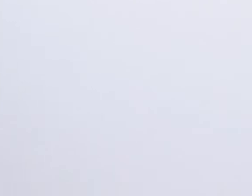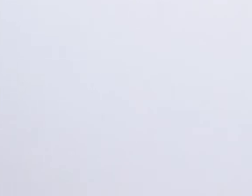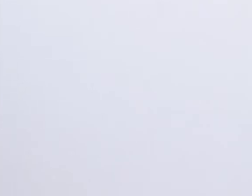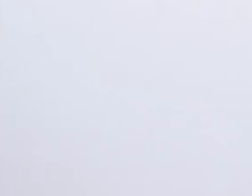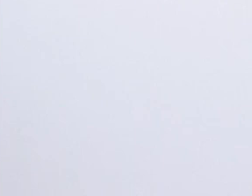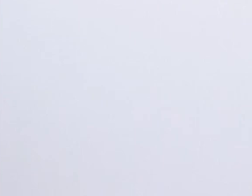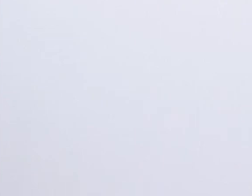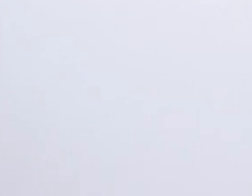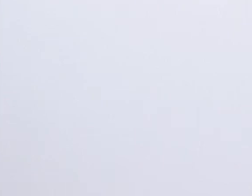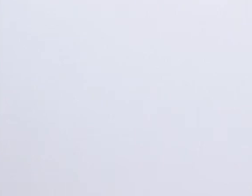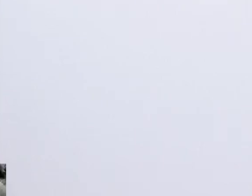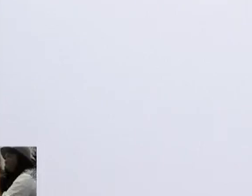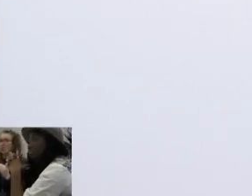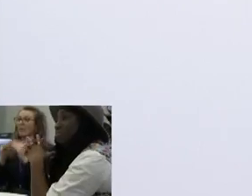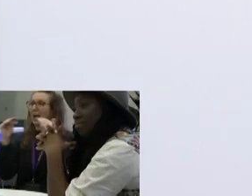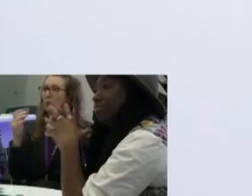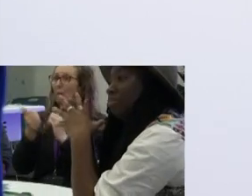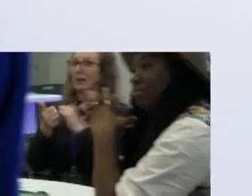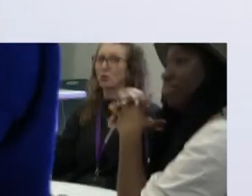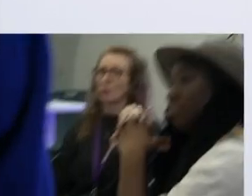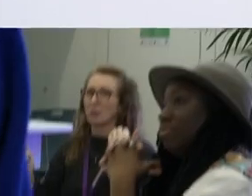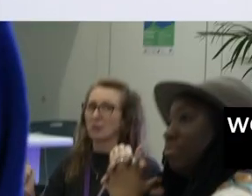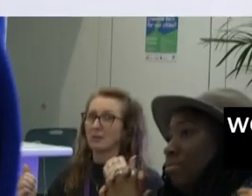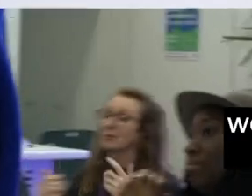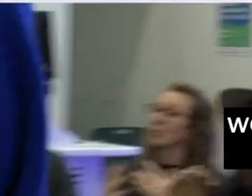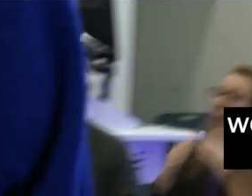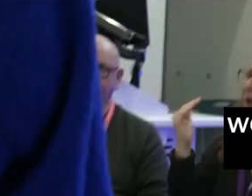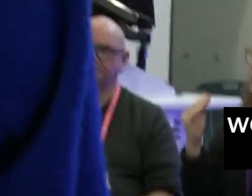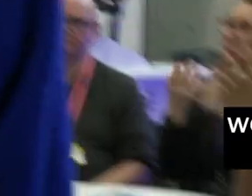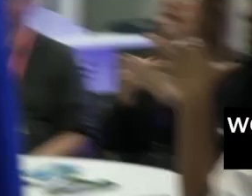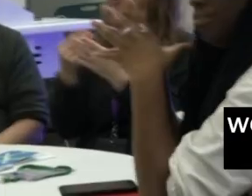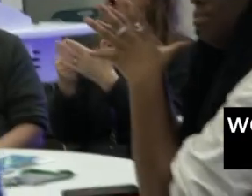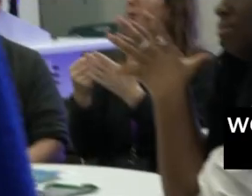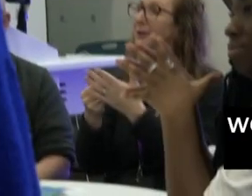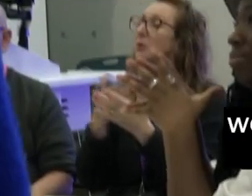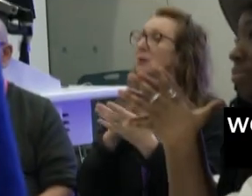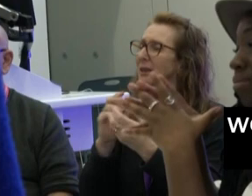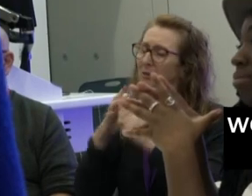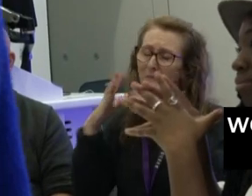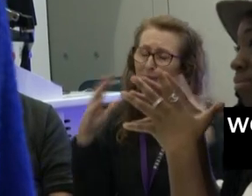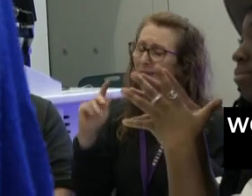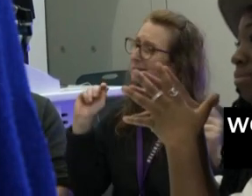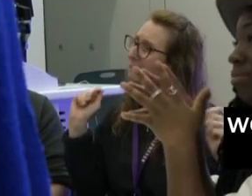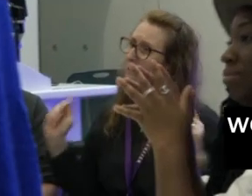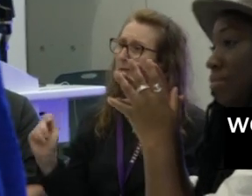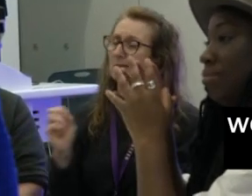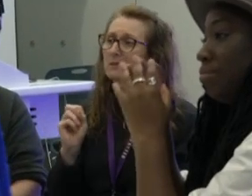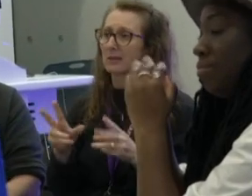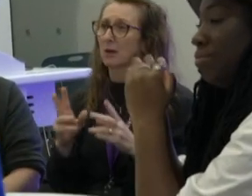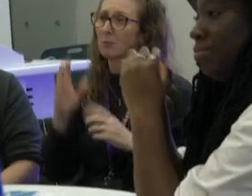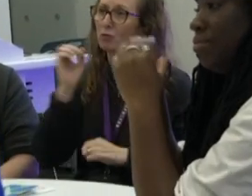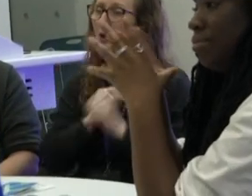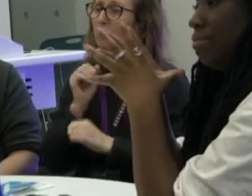Like, to have a more equitable industry, to have a more equitable economy, we need massive changes of our systems and